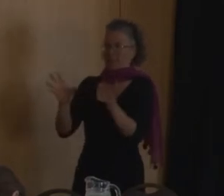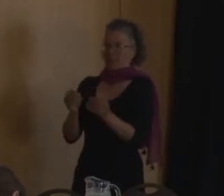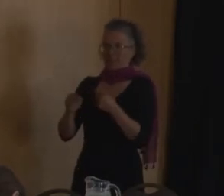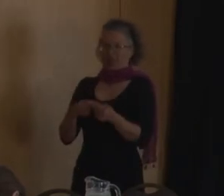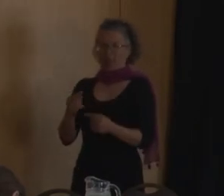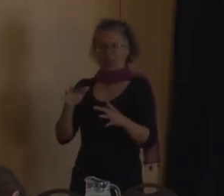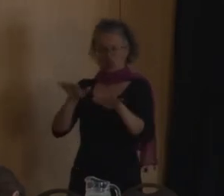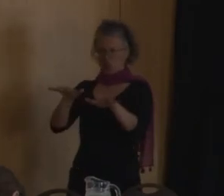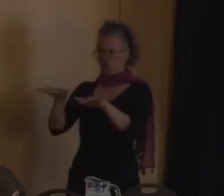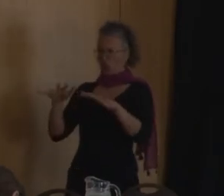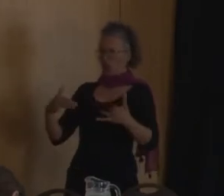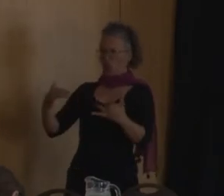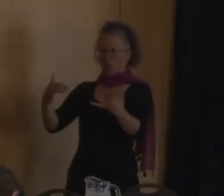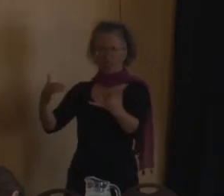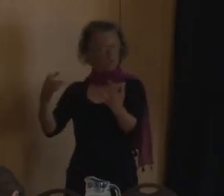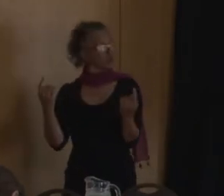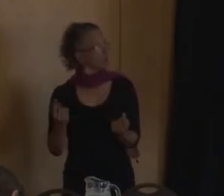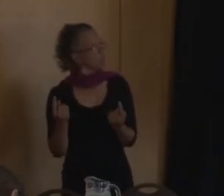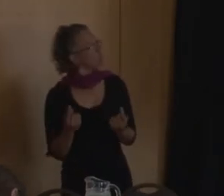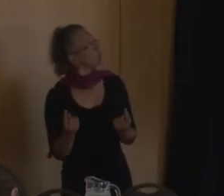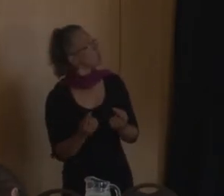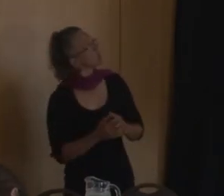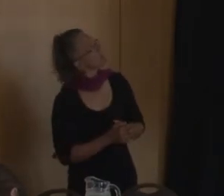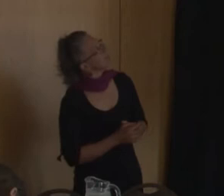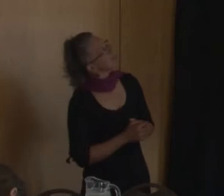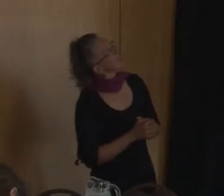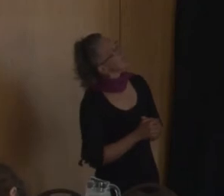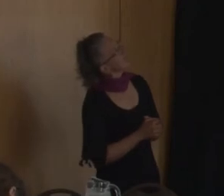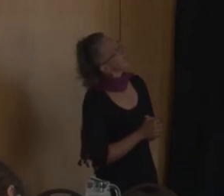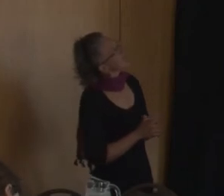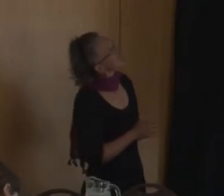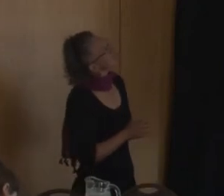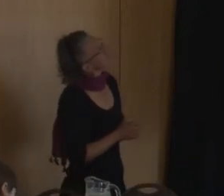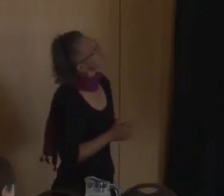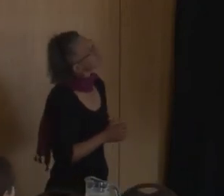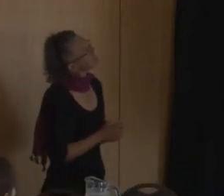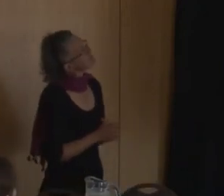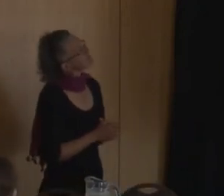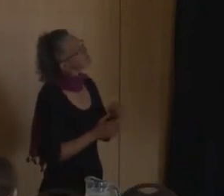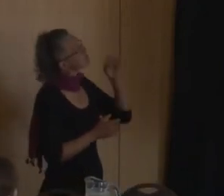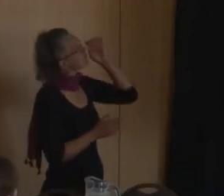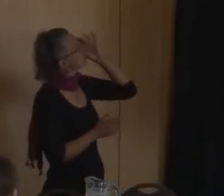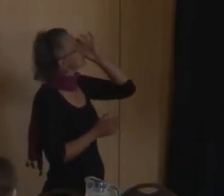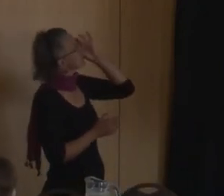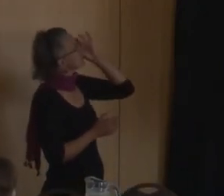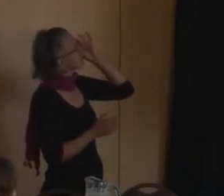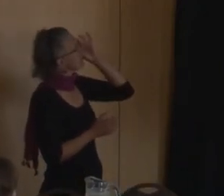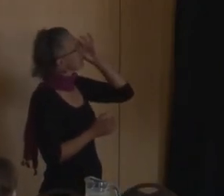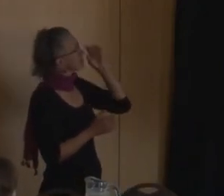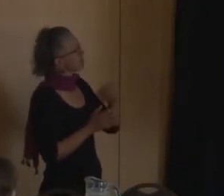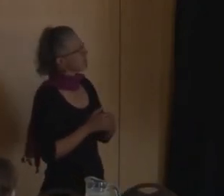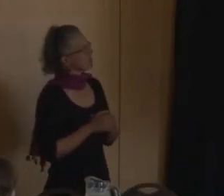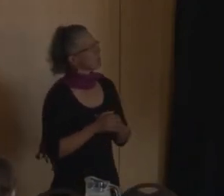are they? Our audiences. We broadened our understanding of our audience beyond our demographics and took